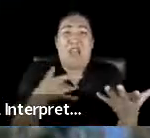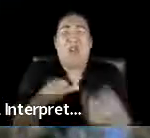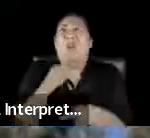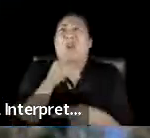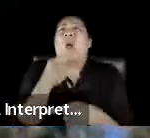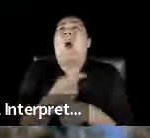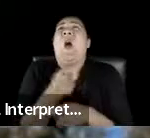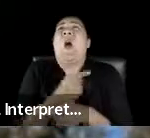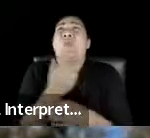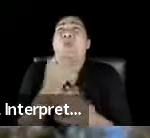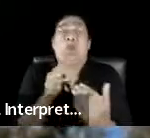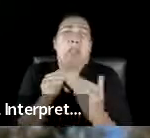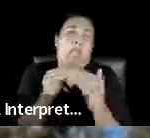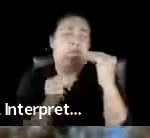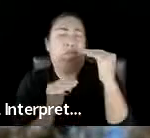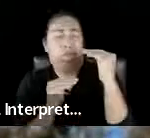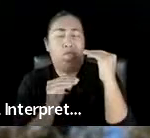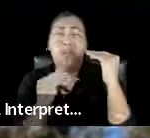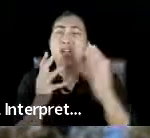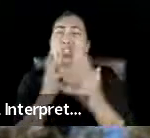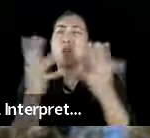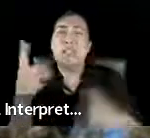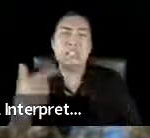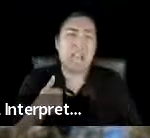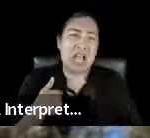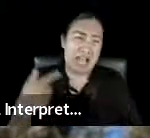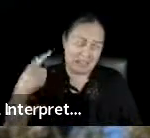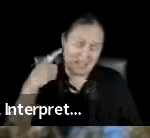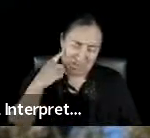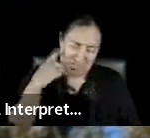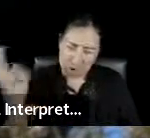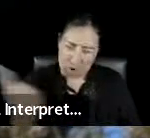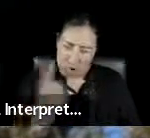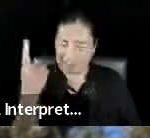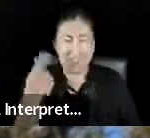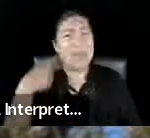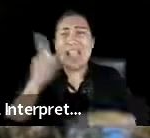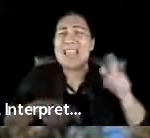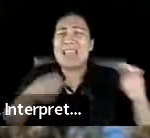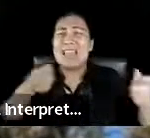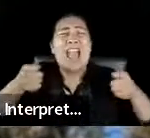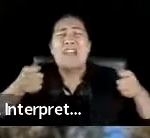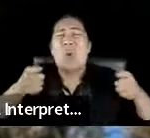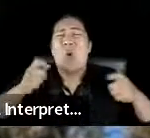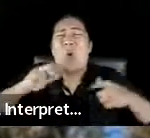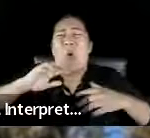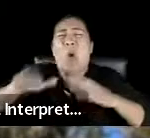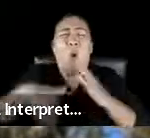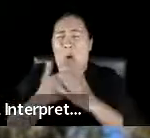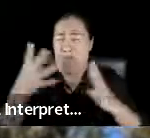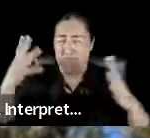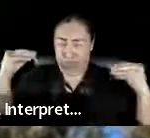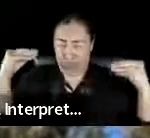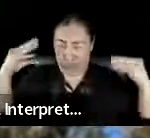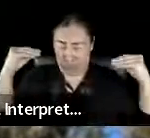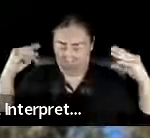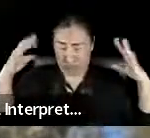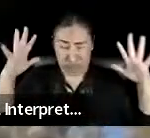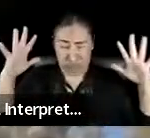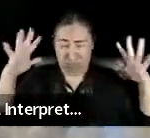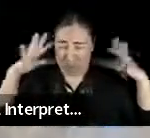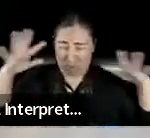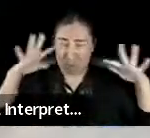inadequate. There's just so much that I hear all the time. I can't possibly handle it all. I wonder if I'm